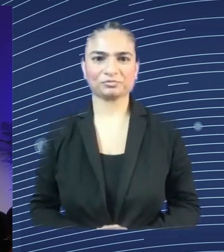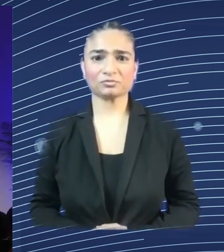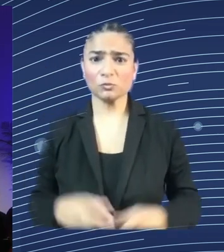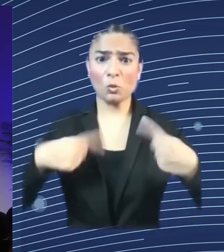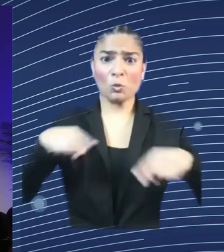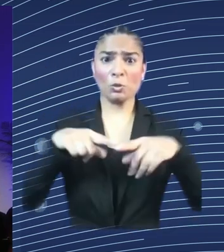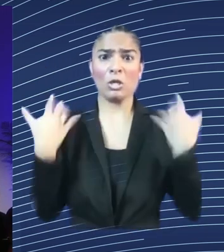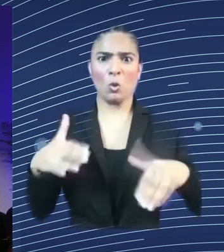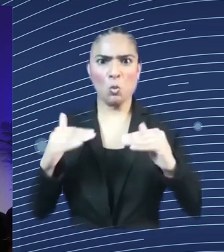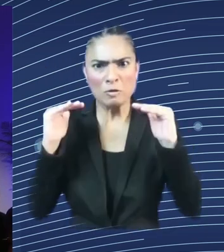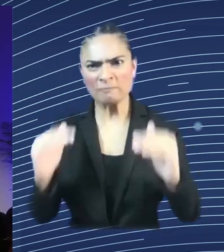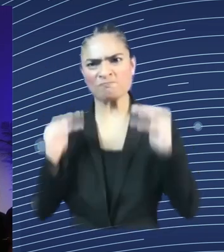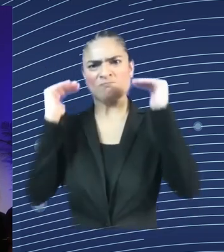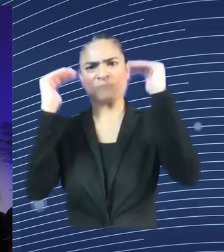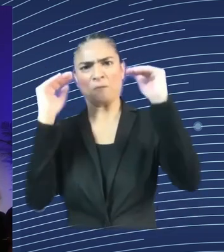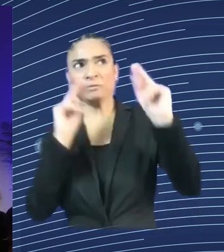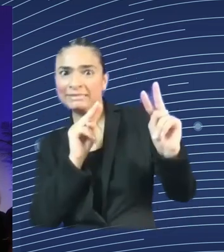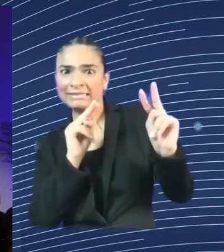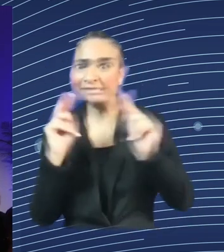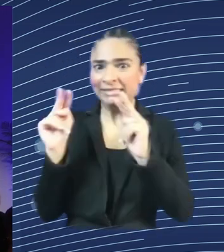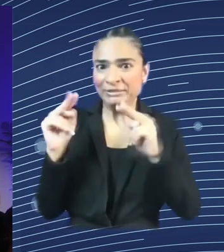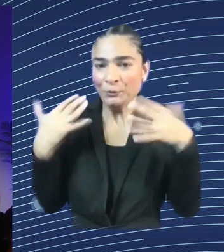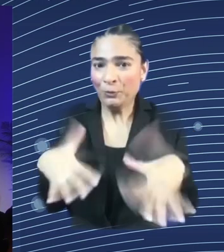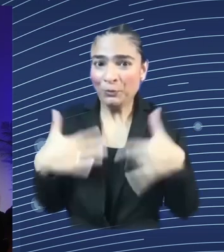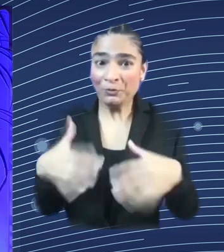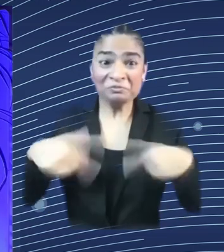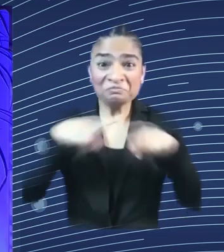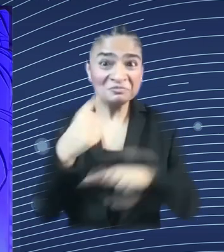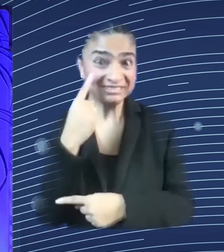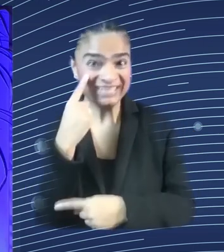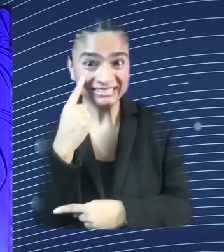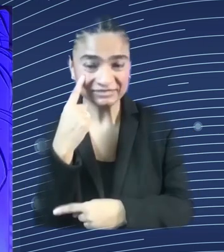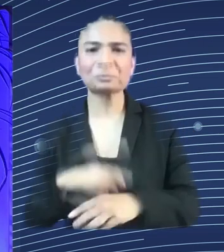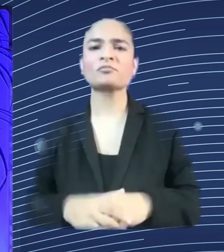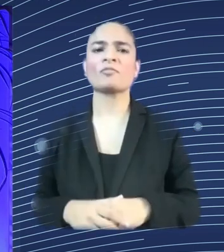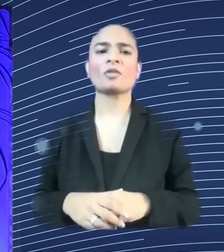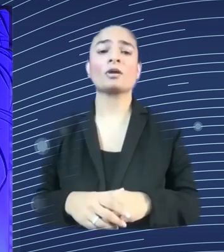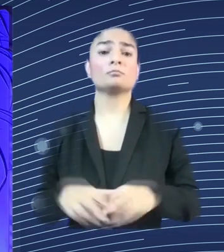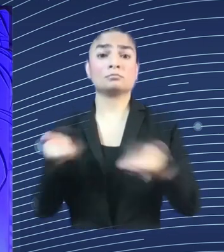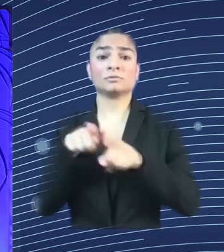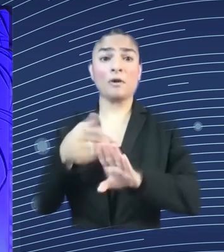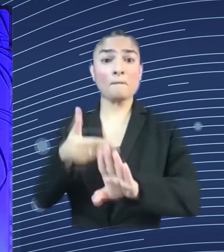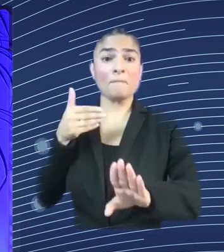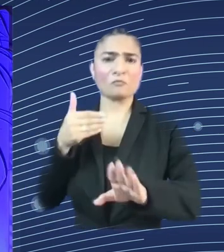and German. There's also international sign language and subtitles provided by humans.